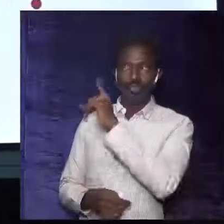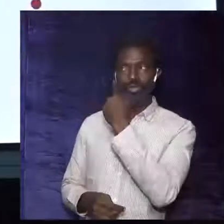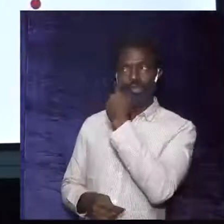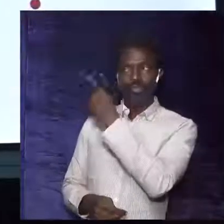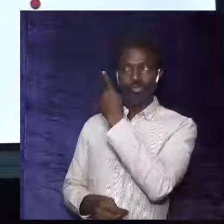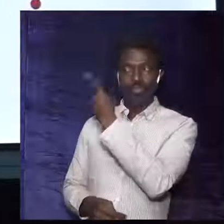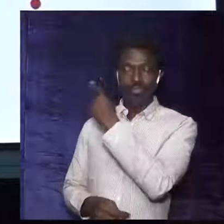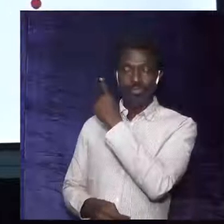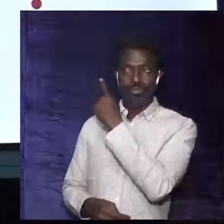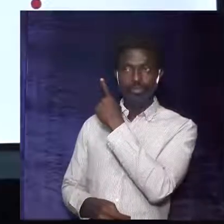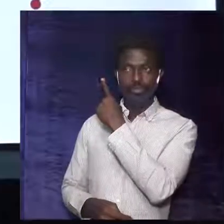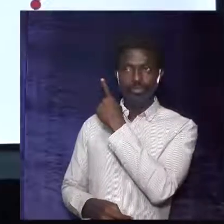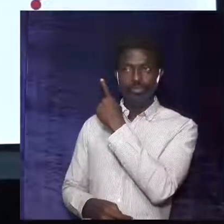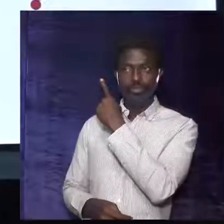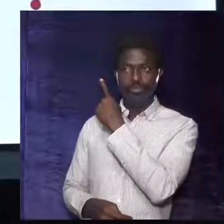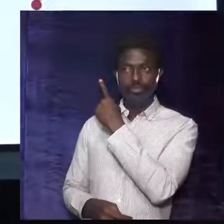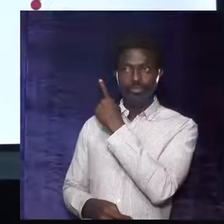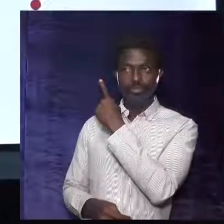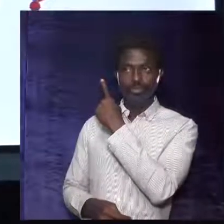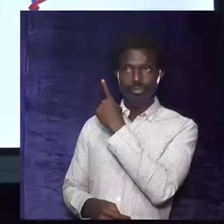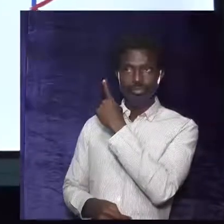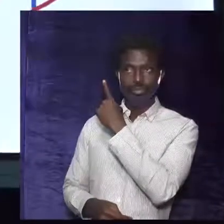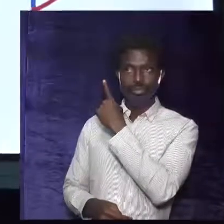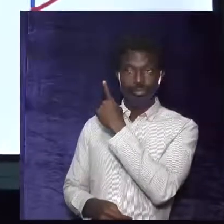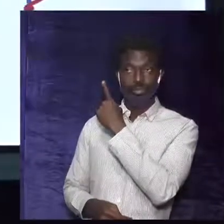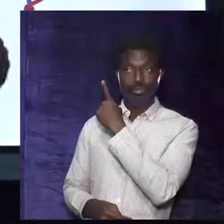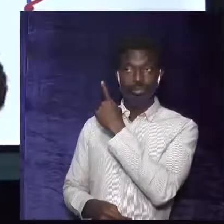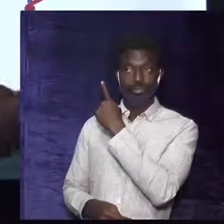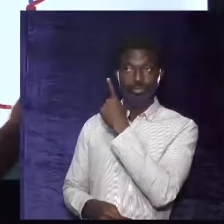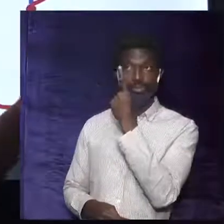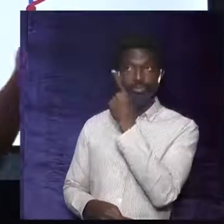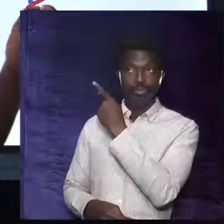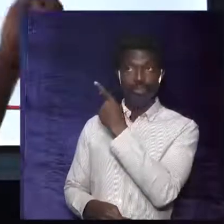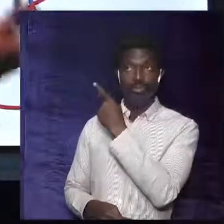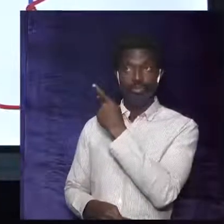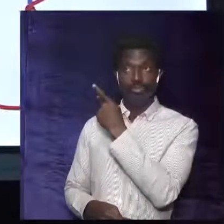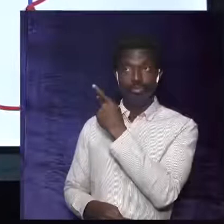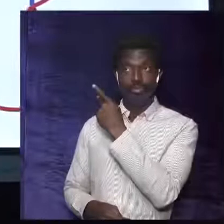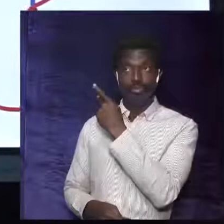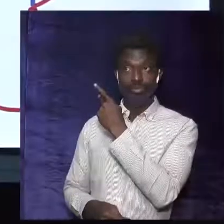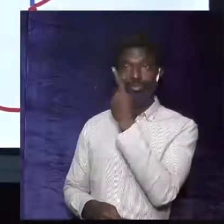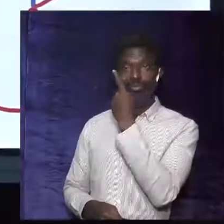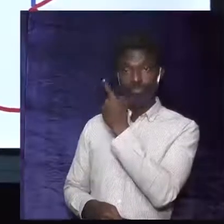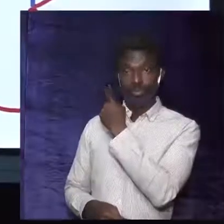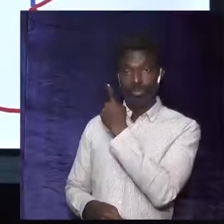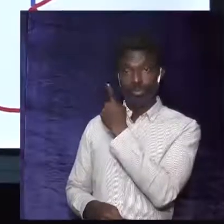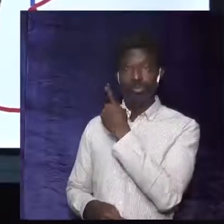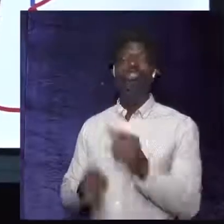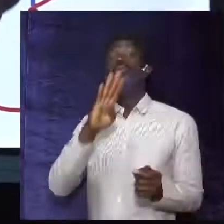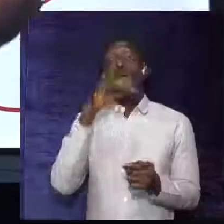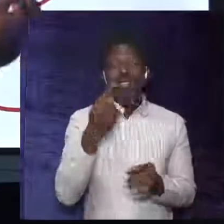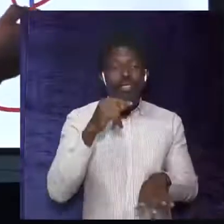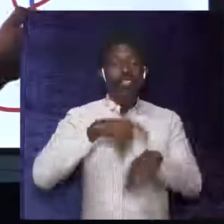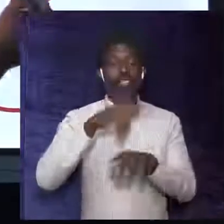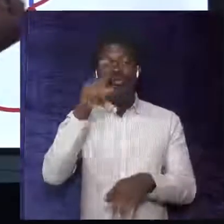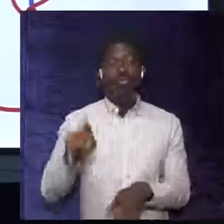Okay, this is one line joining the 2 points. This is another one joining the 2 points. This is another